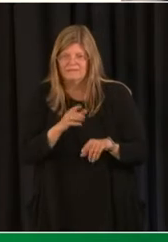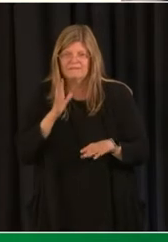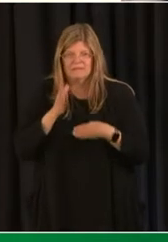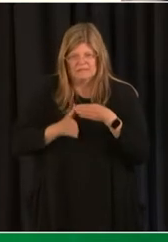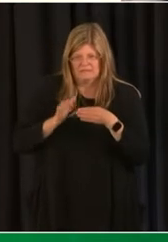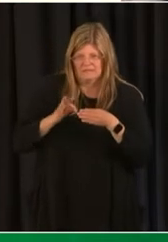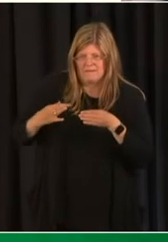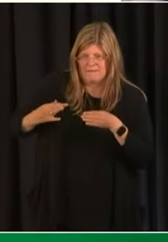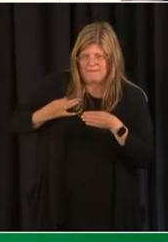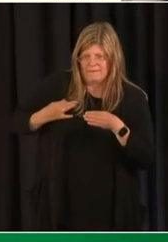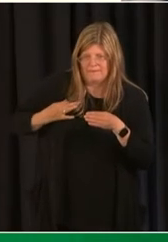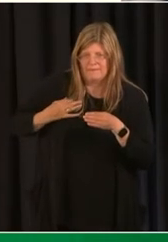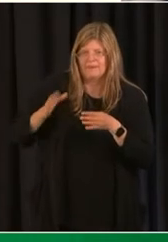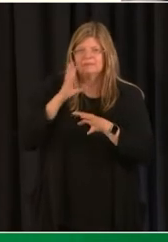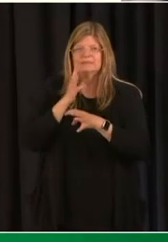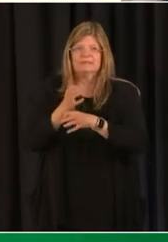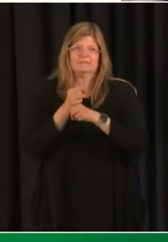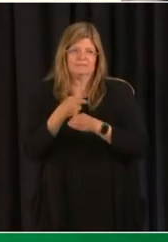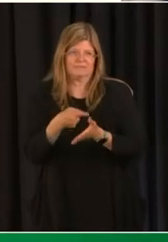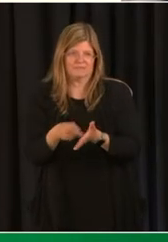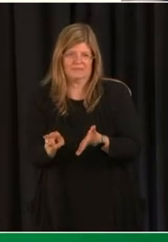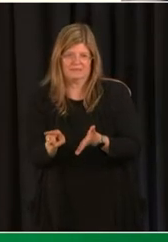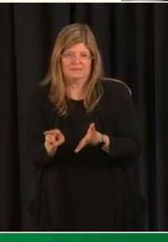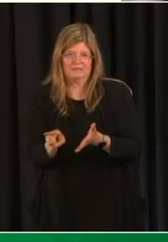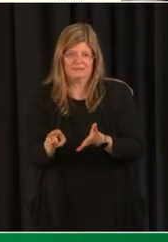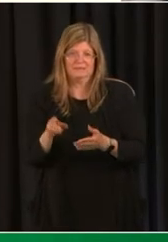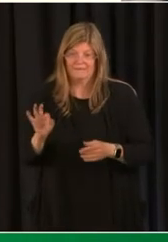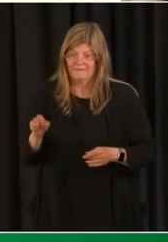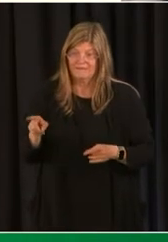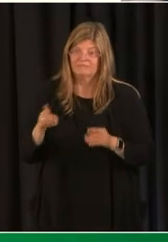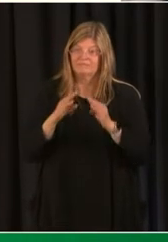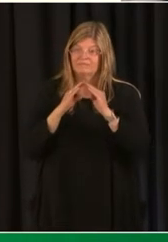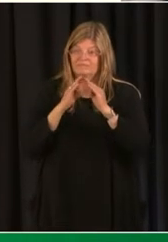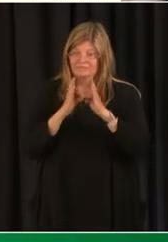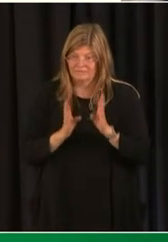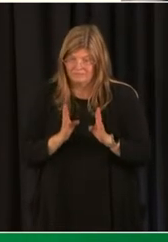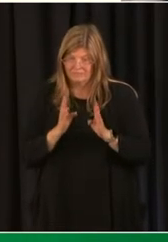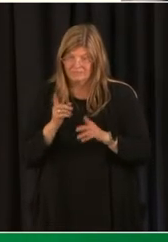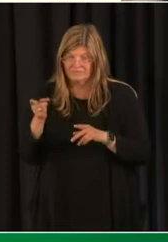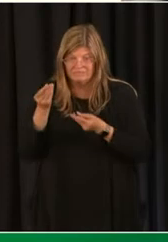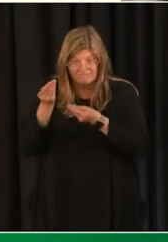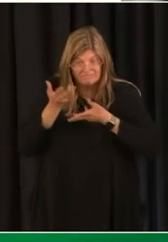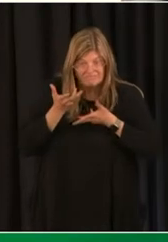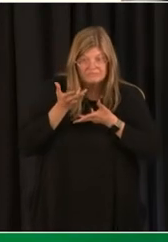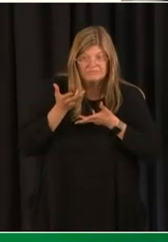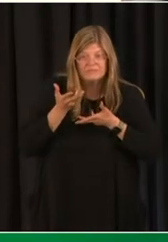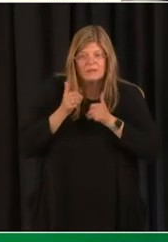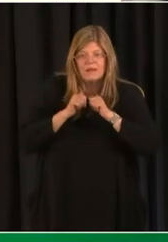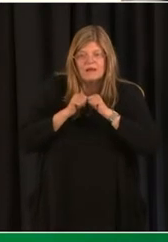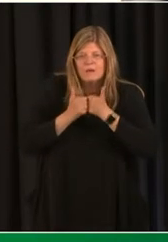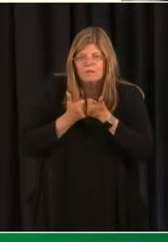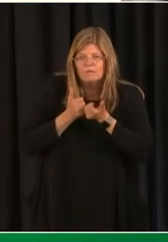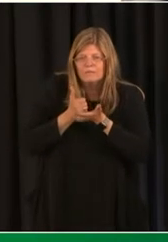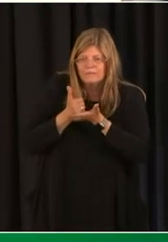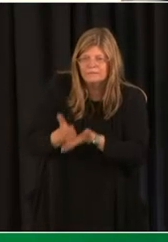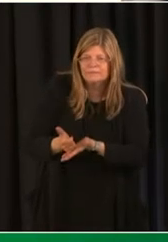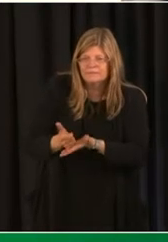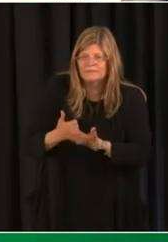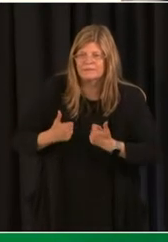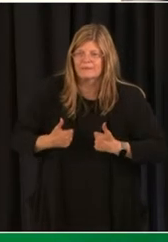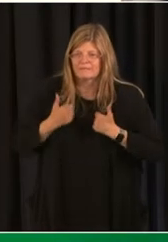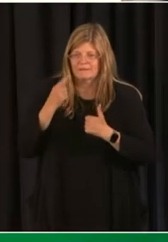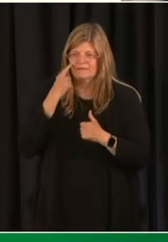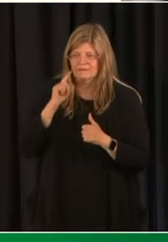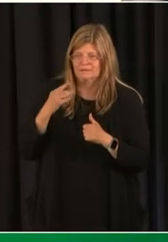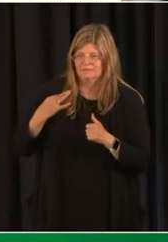your application and receive payment. And then finally, if you're a housing provider, you have been informed about how you can help your tenants apply